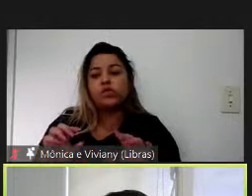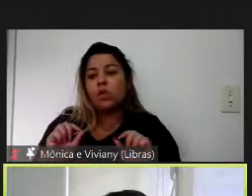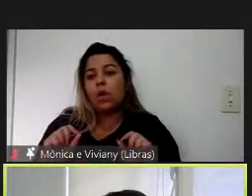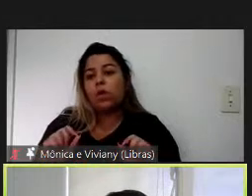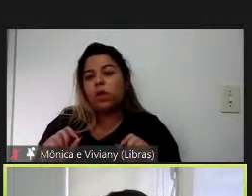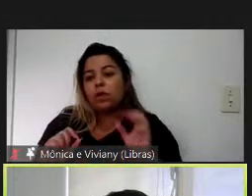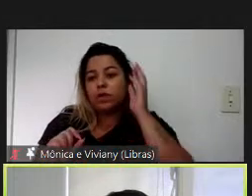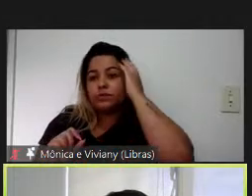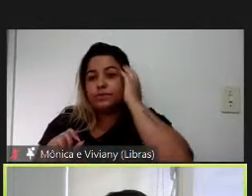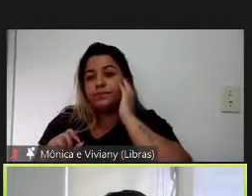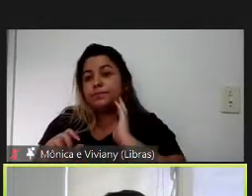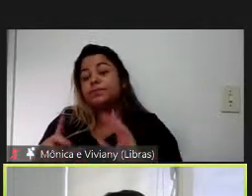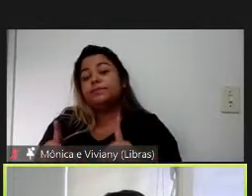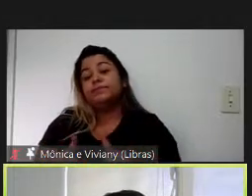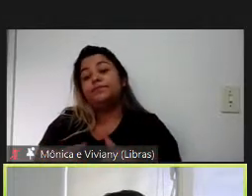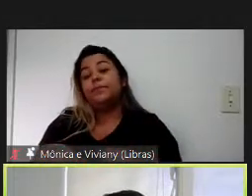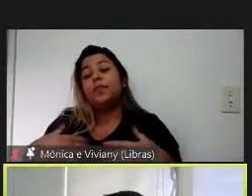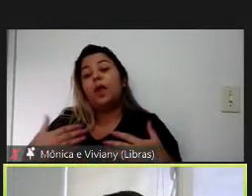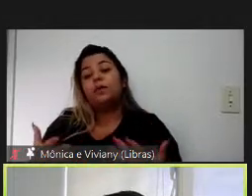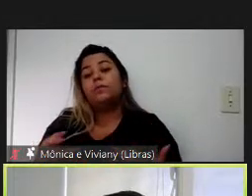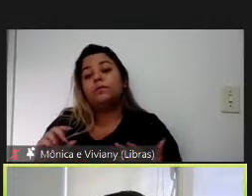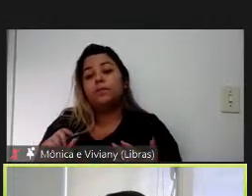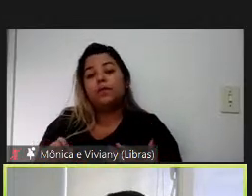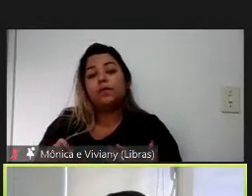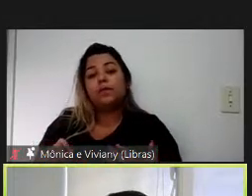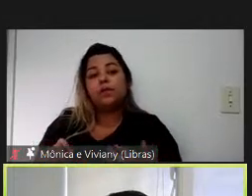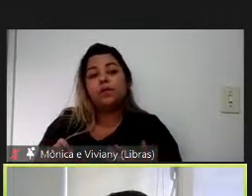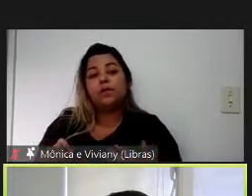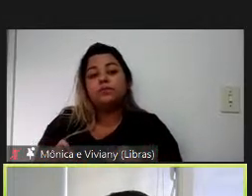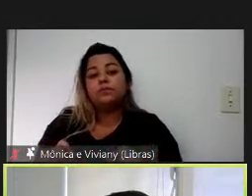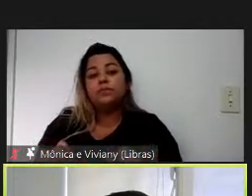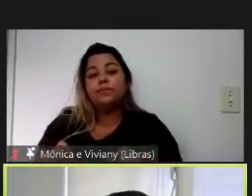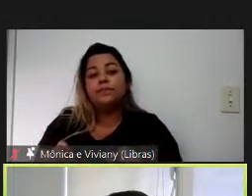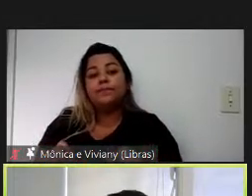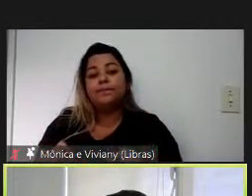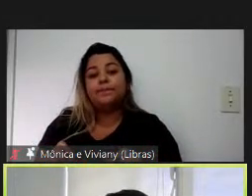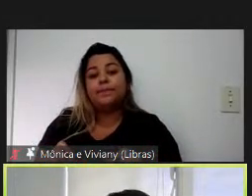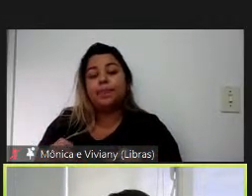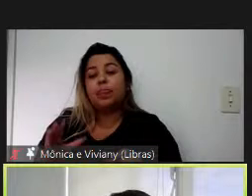this. And now you can go to the next slide.